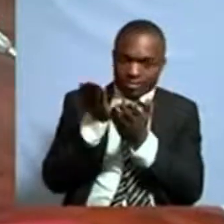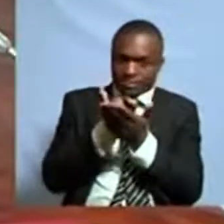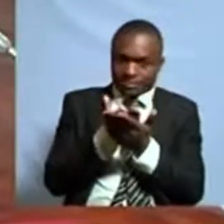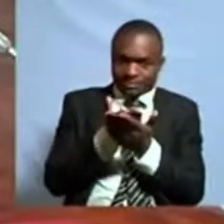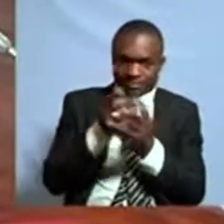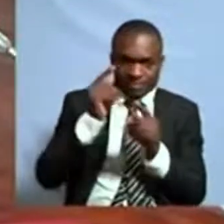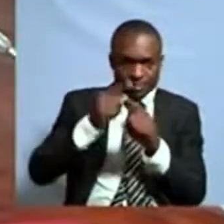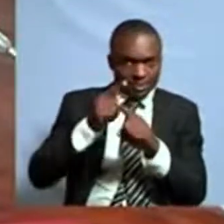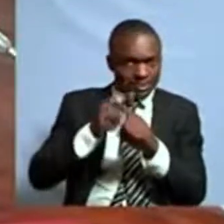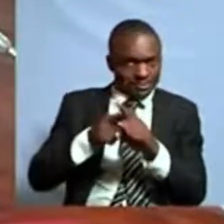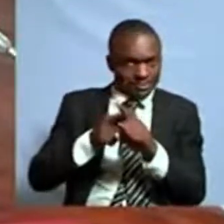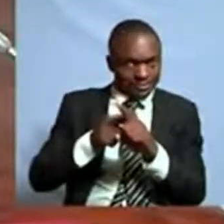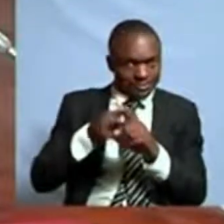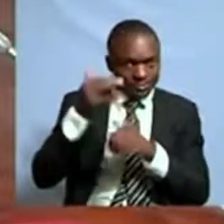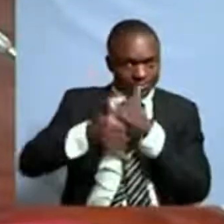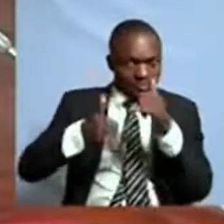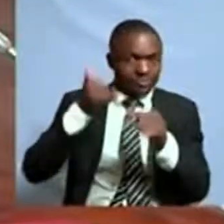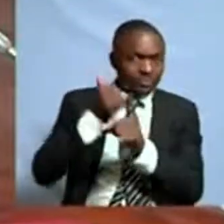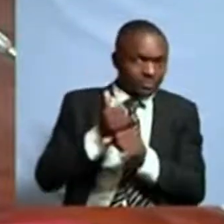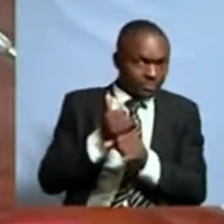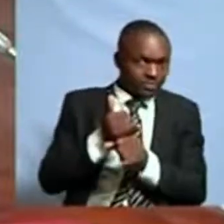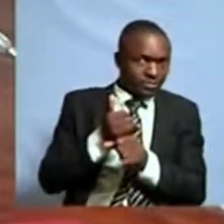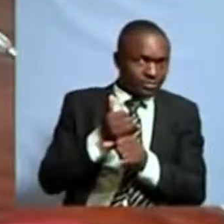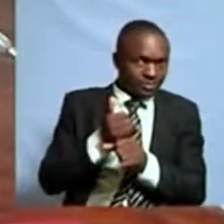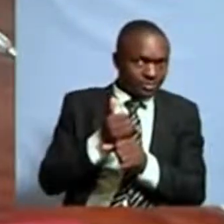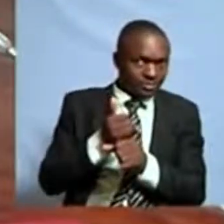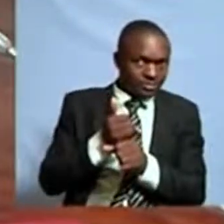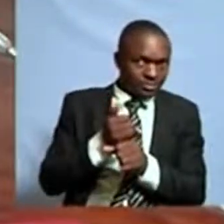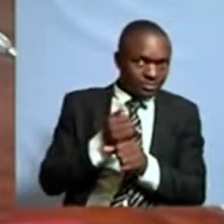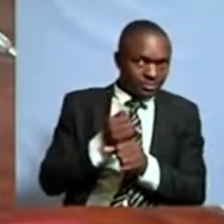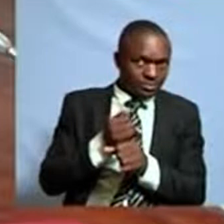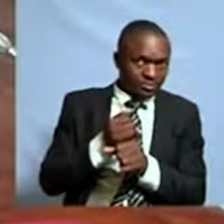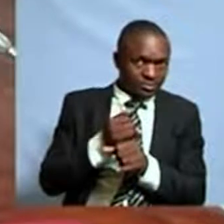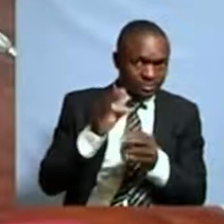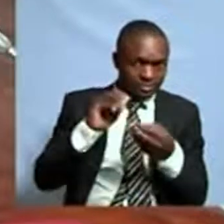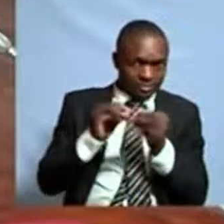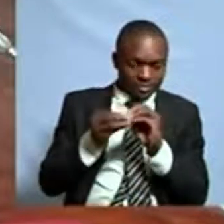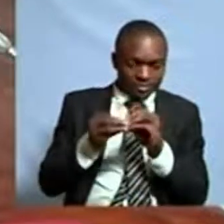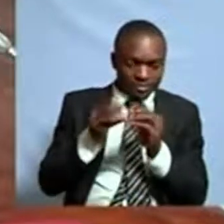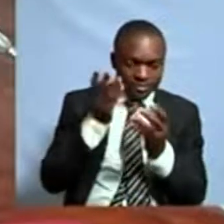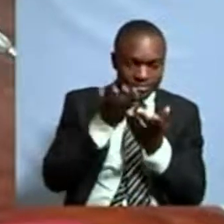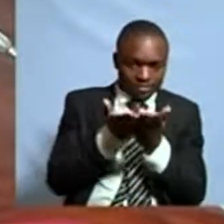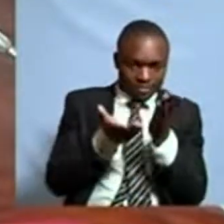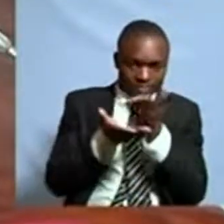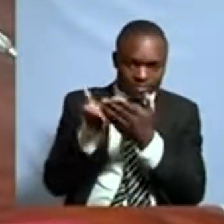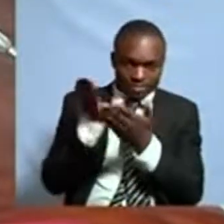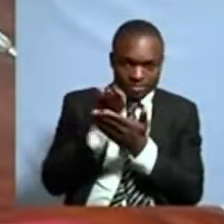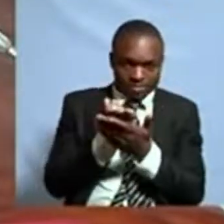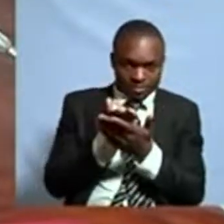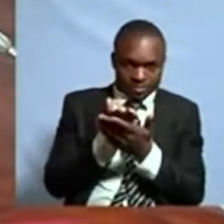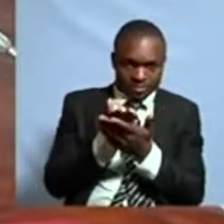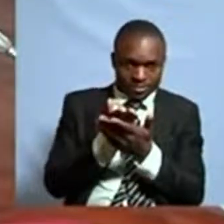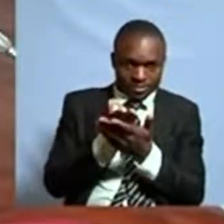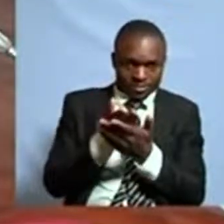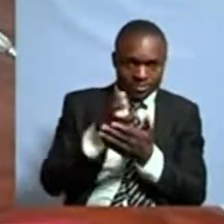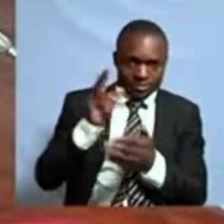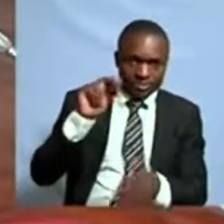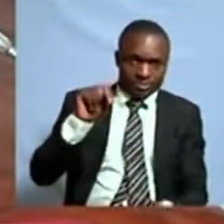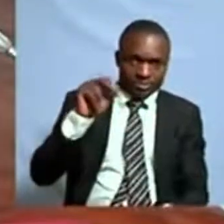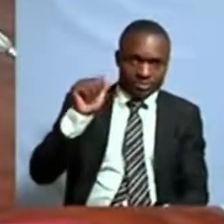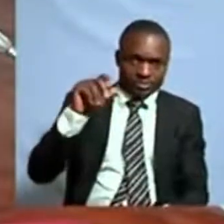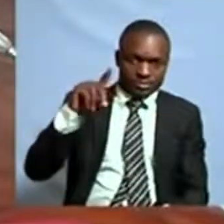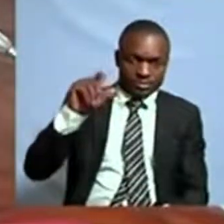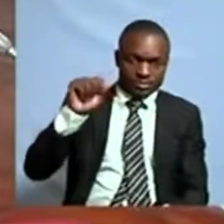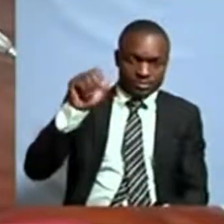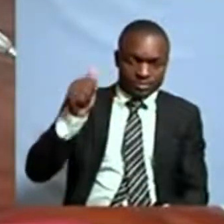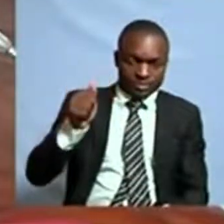months or years as a minimum number of contribution into the pension scheme before a member qualifies